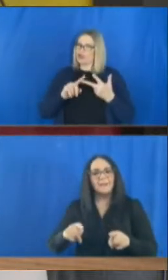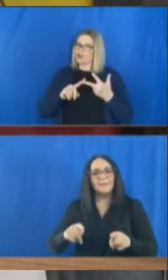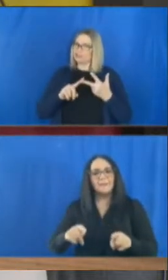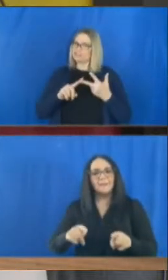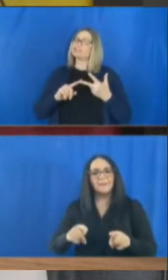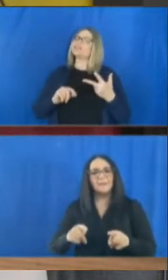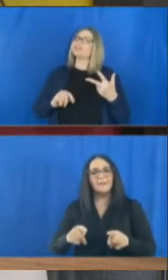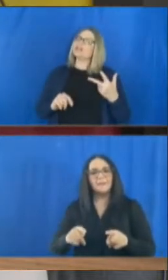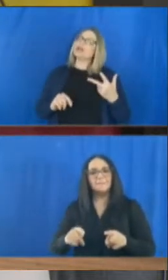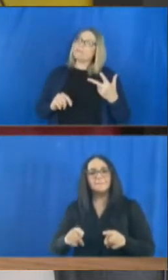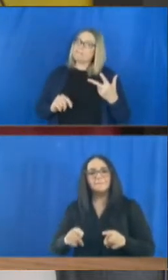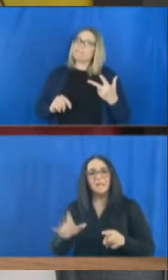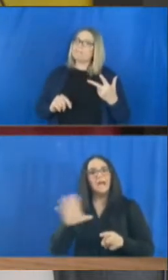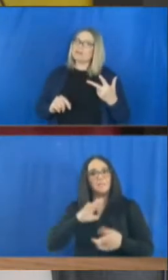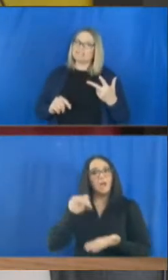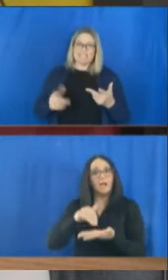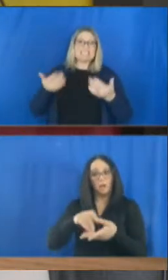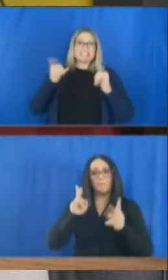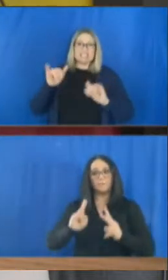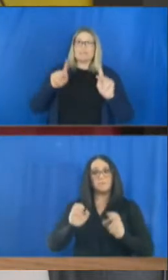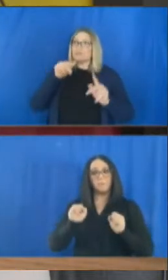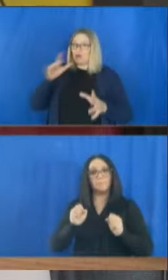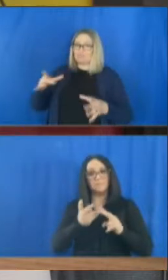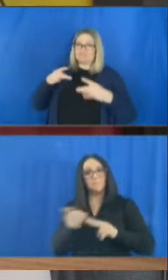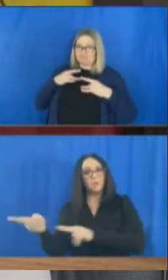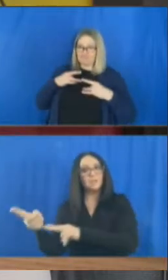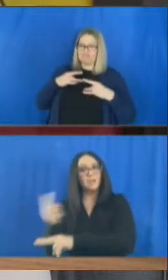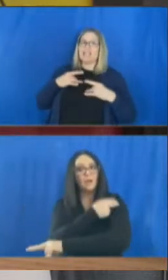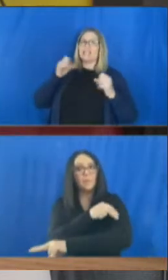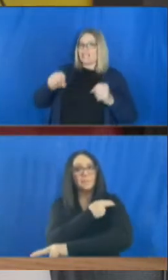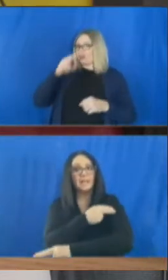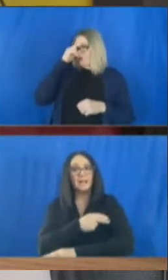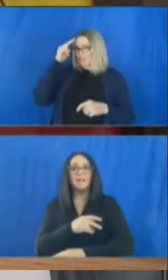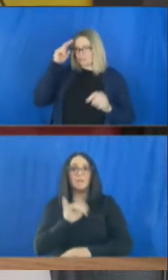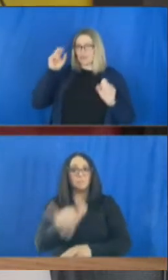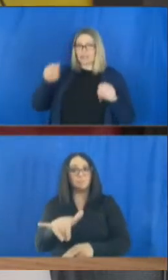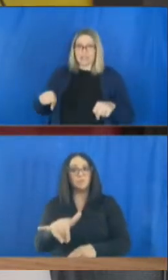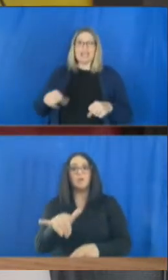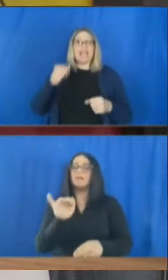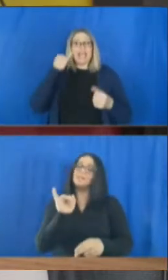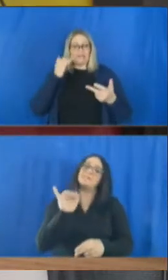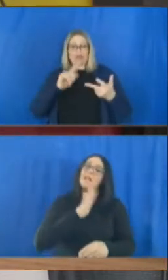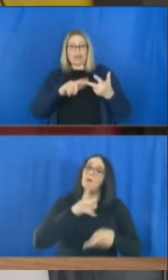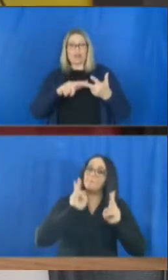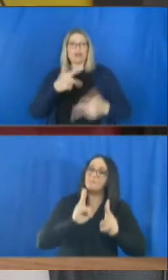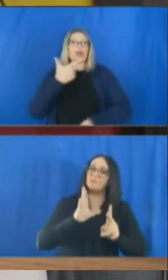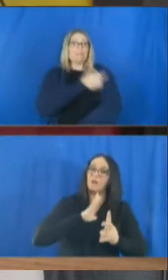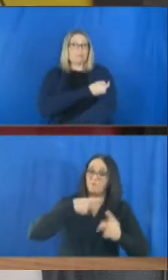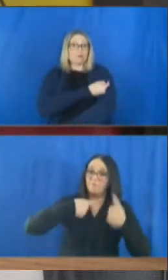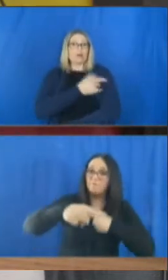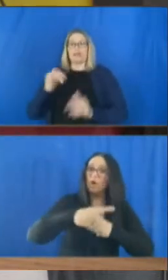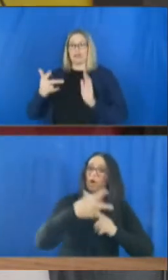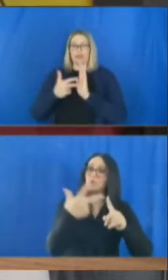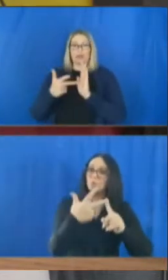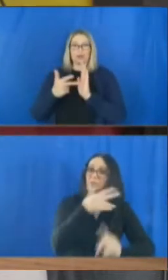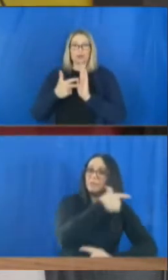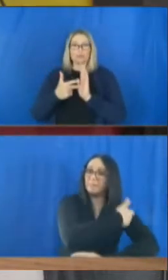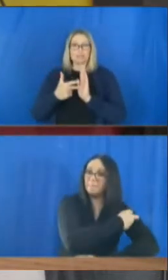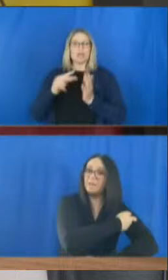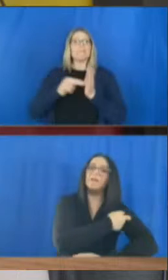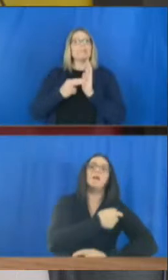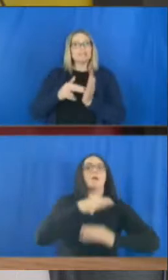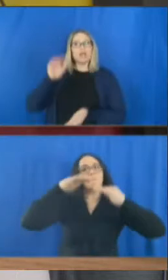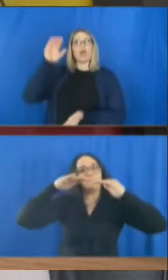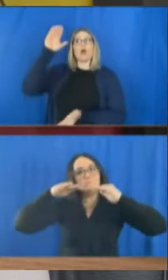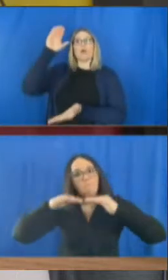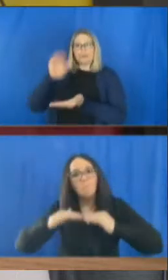that gave us time to do that. It gave us time to do the work in the schools that needed to be done so that when kids do go back, again, more kids are vaccinated, more